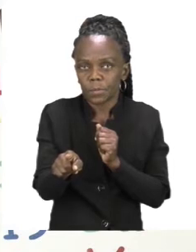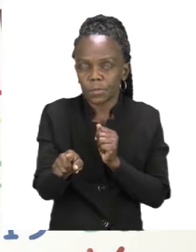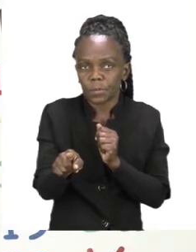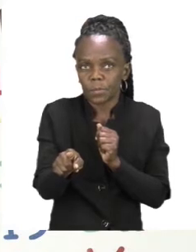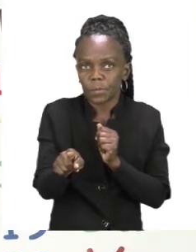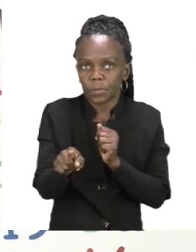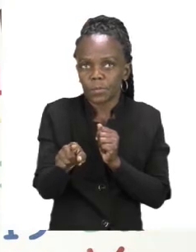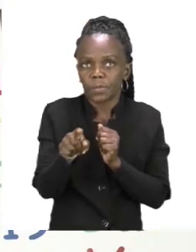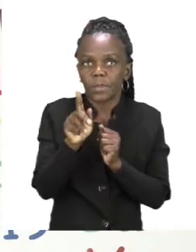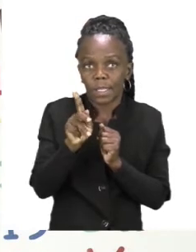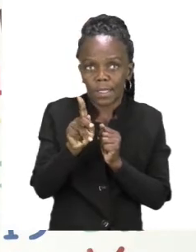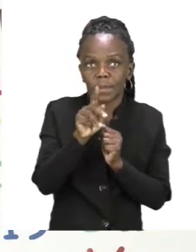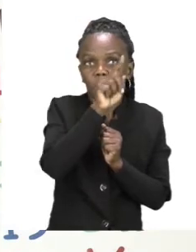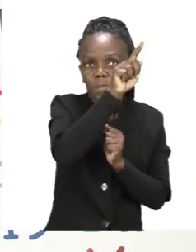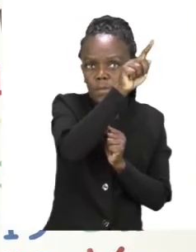Let's try